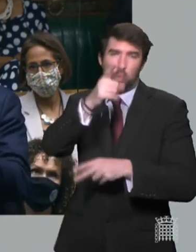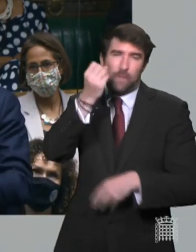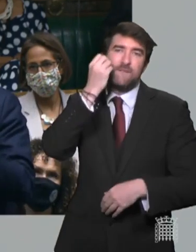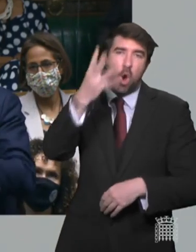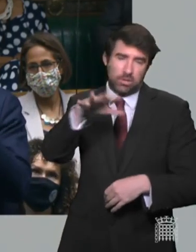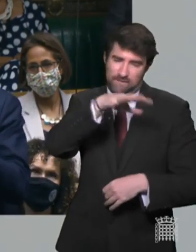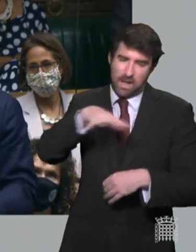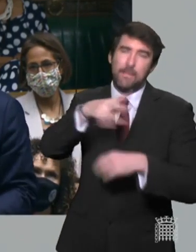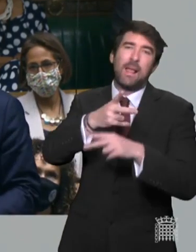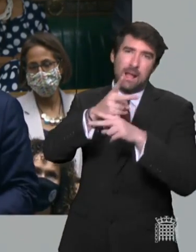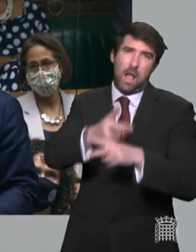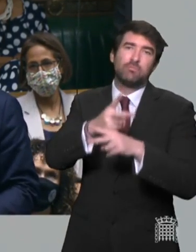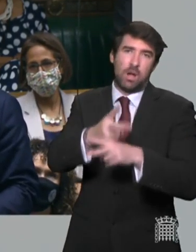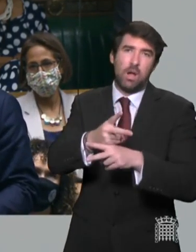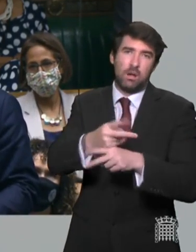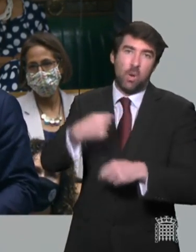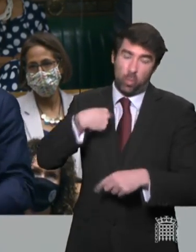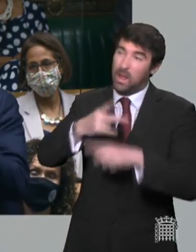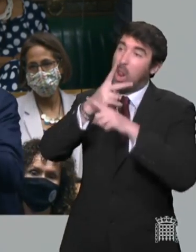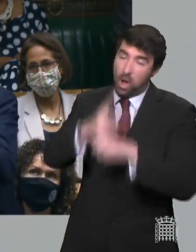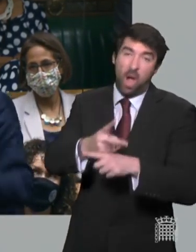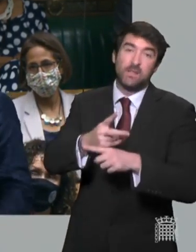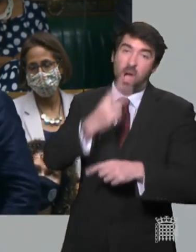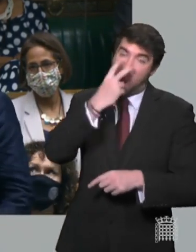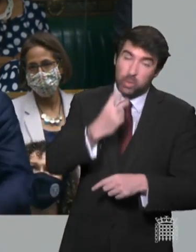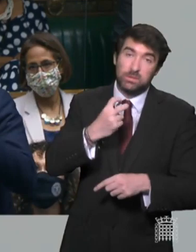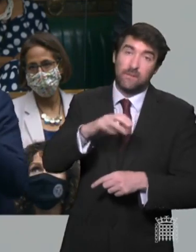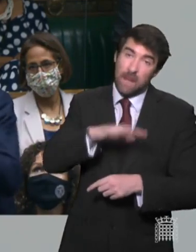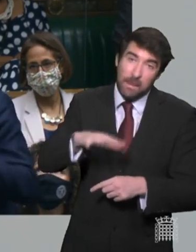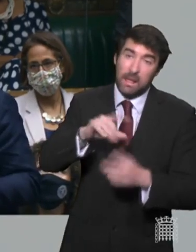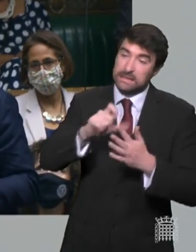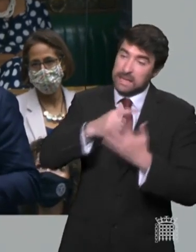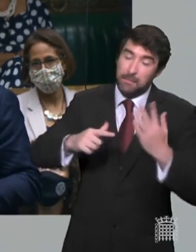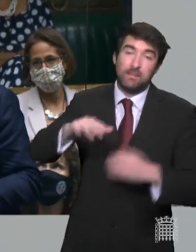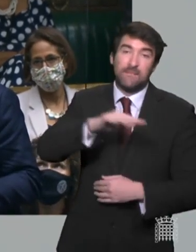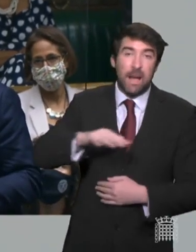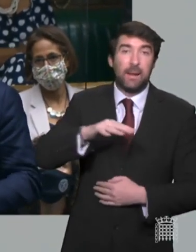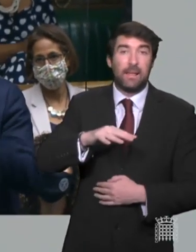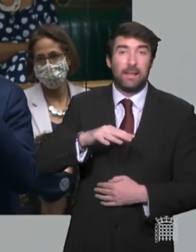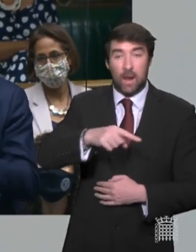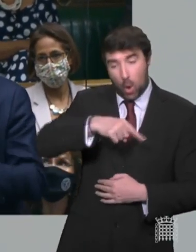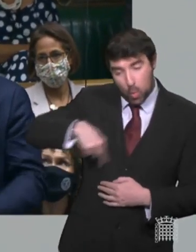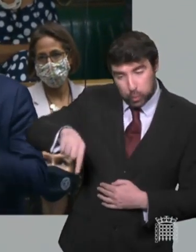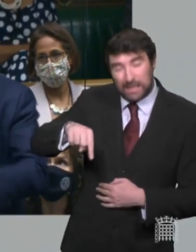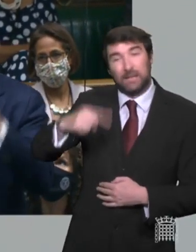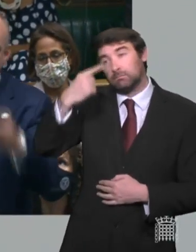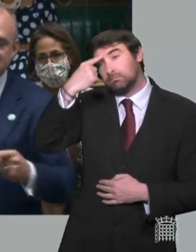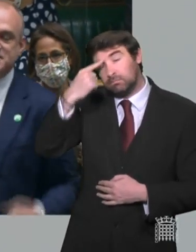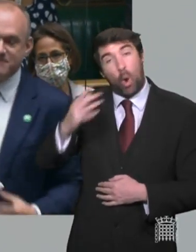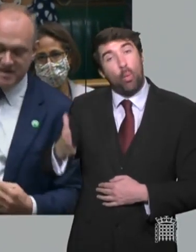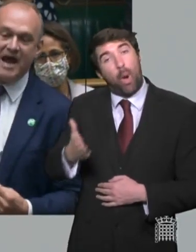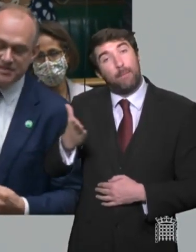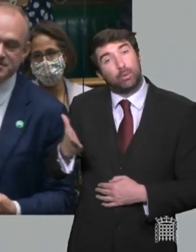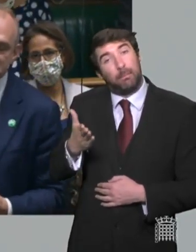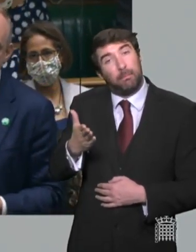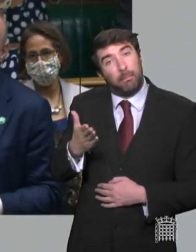We carers just want a fair deal. So will the Prime Minister raise carers' allowance? Will he guarantee proper breaks